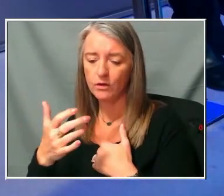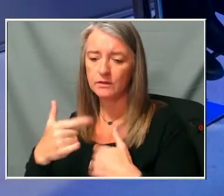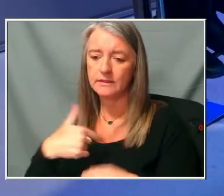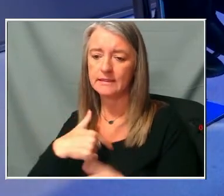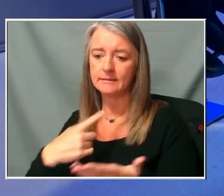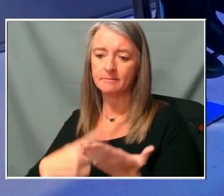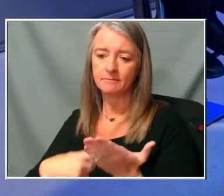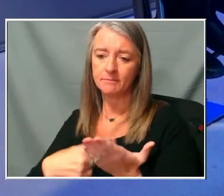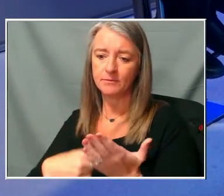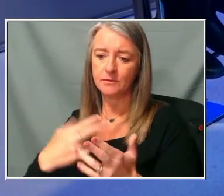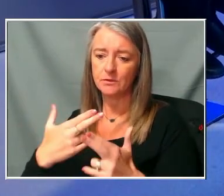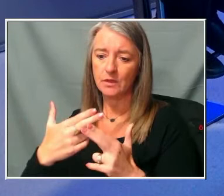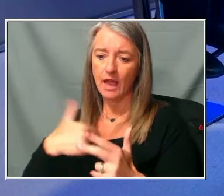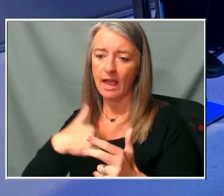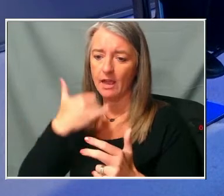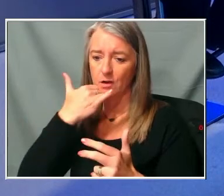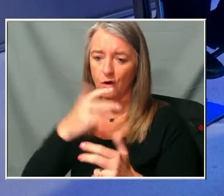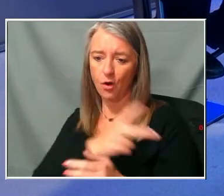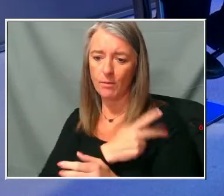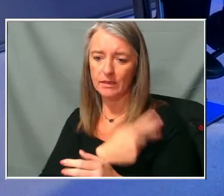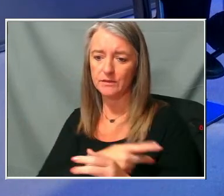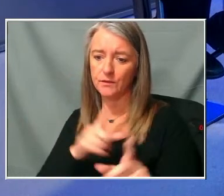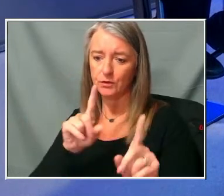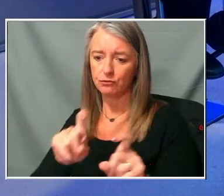call our patients for a number of trials that I have,